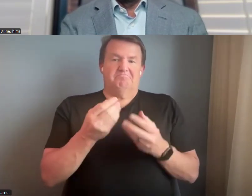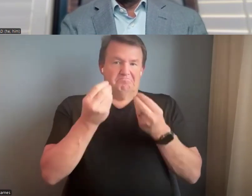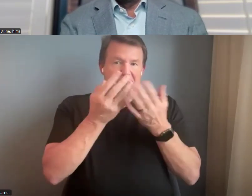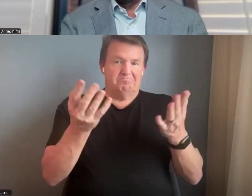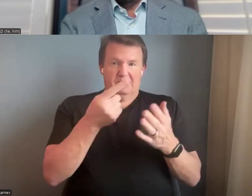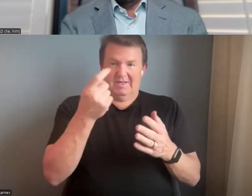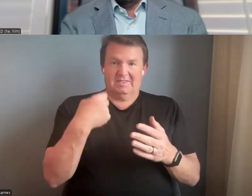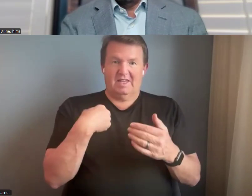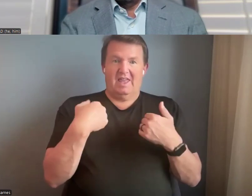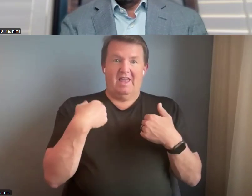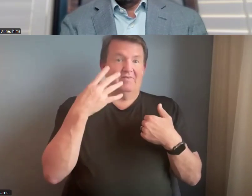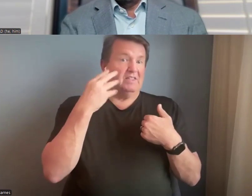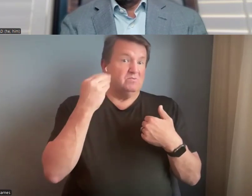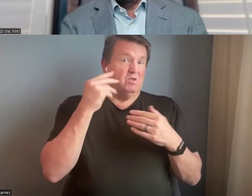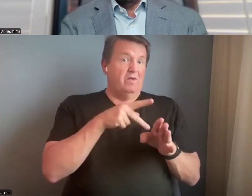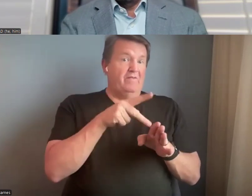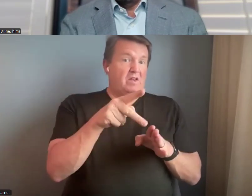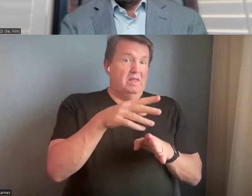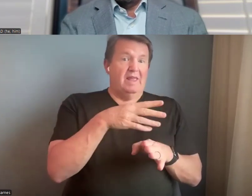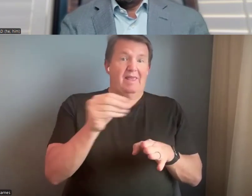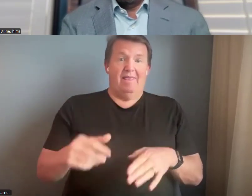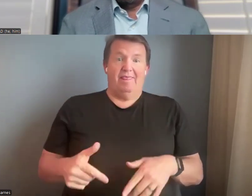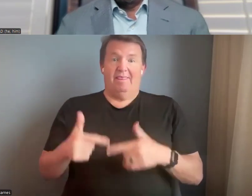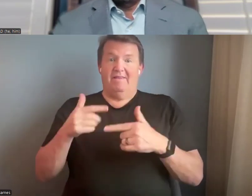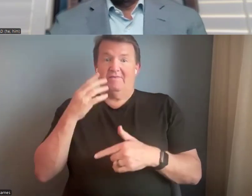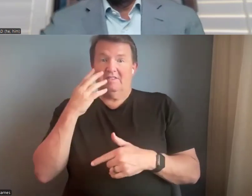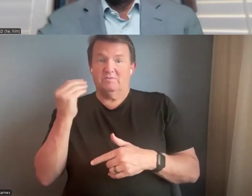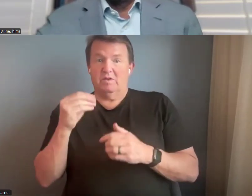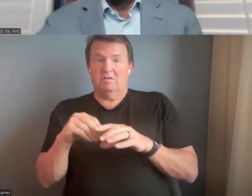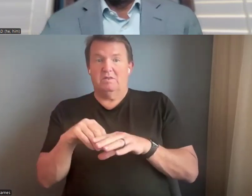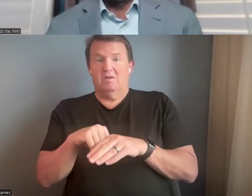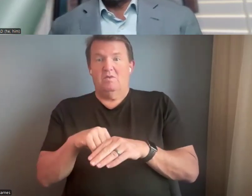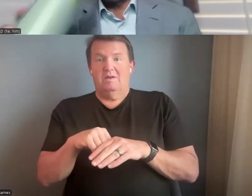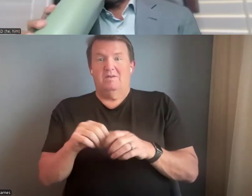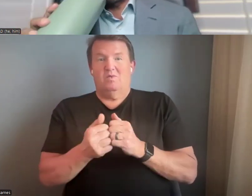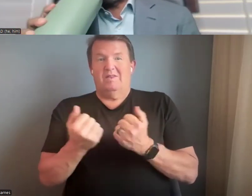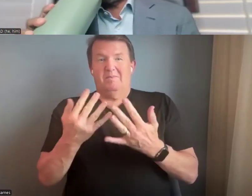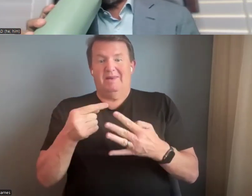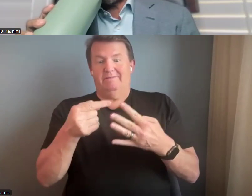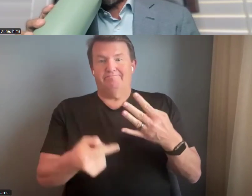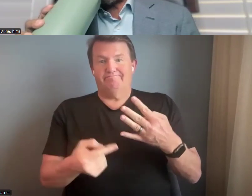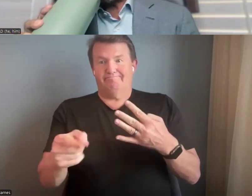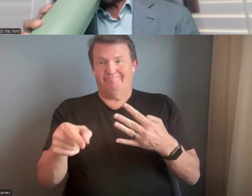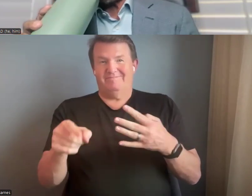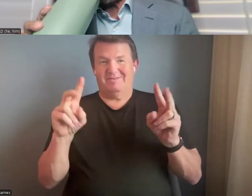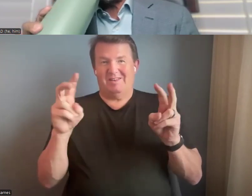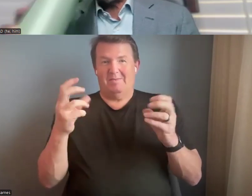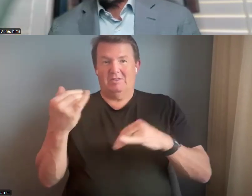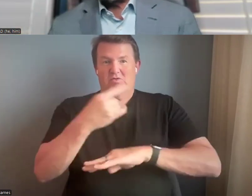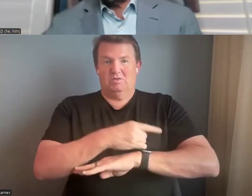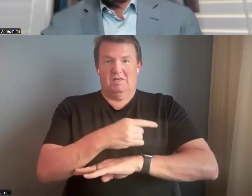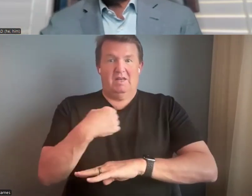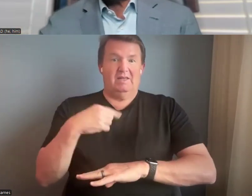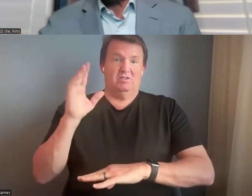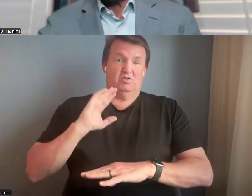the experience professionally and lived experience in quite a few areas here that we're working with. I was a caregiver